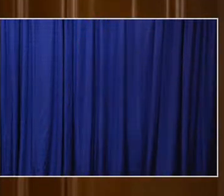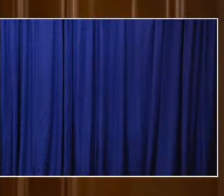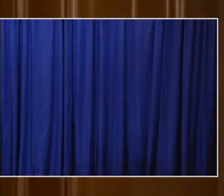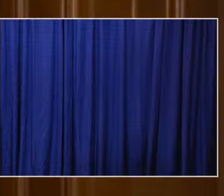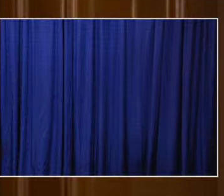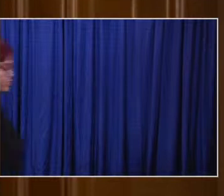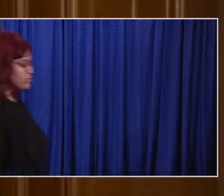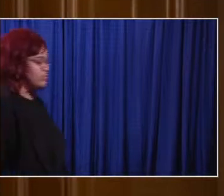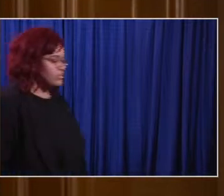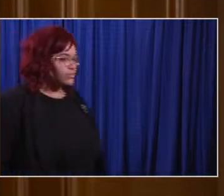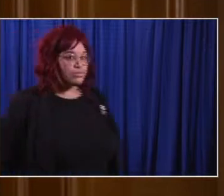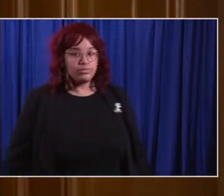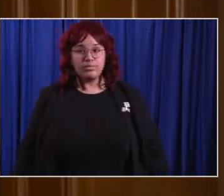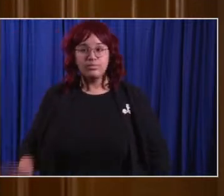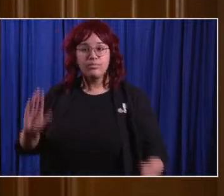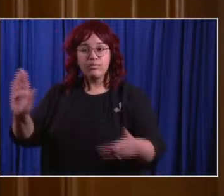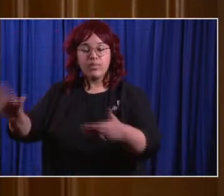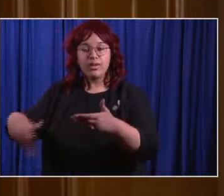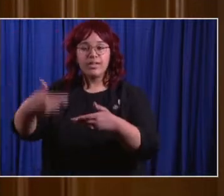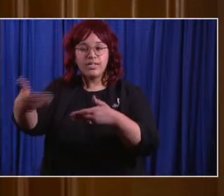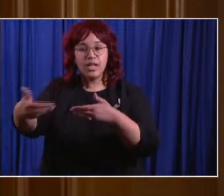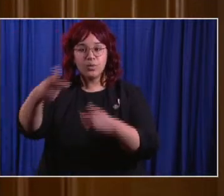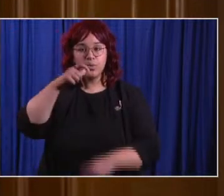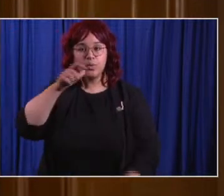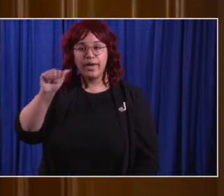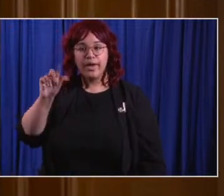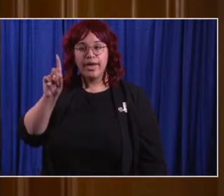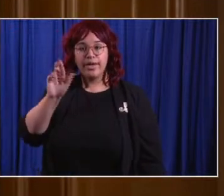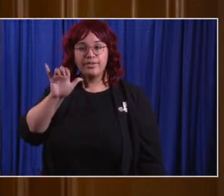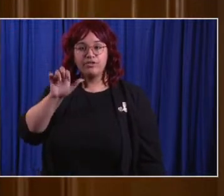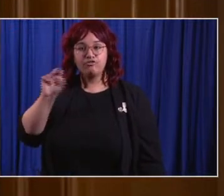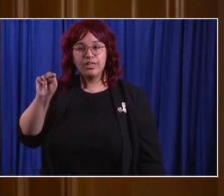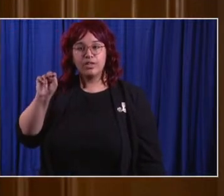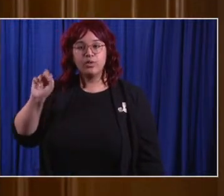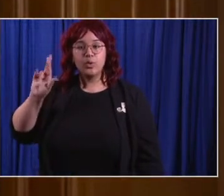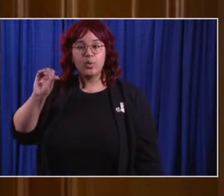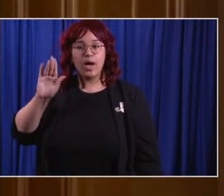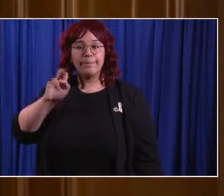Next question is from Adrian Robbins at WCMH in Columbus.